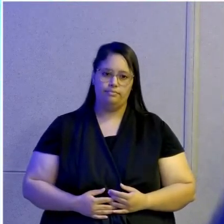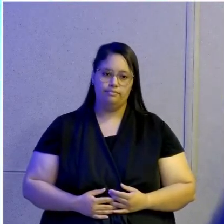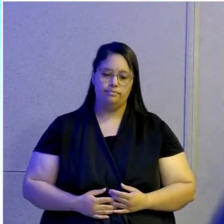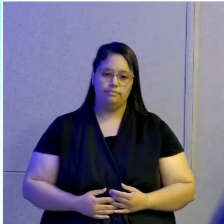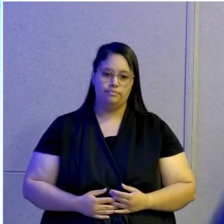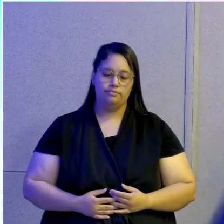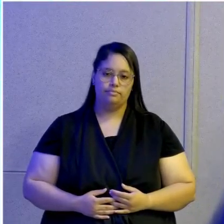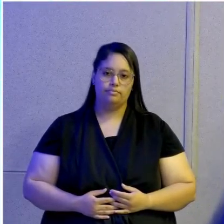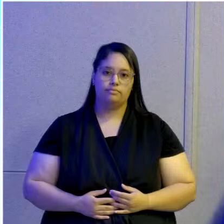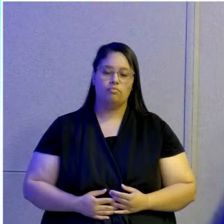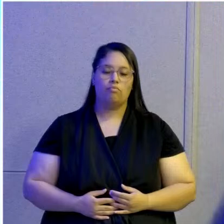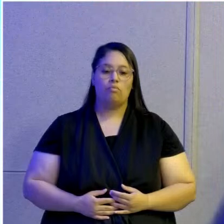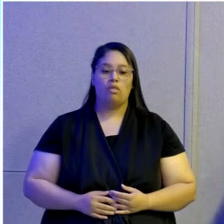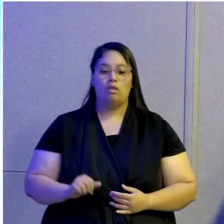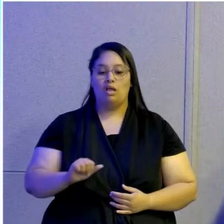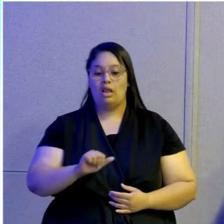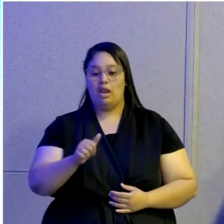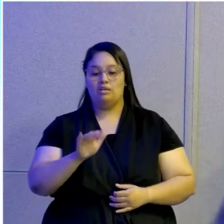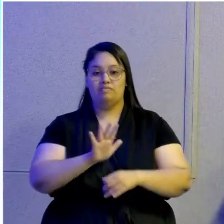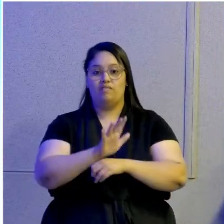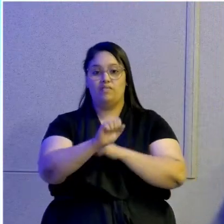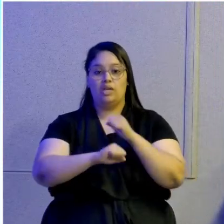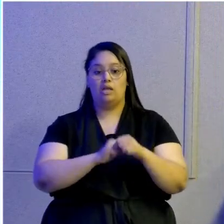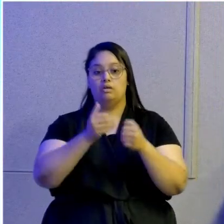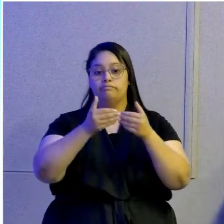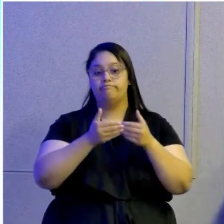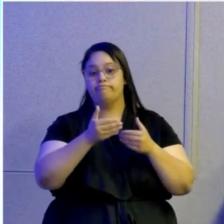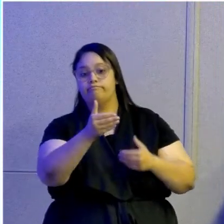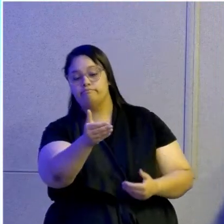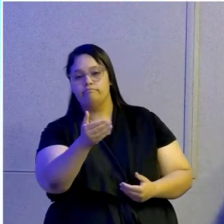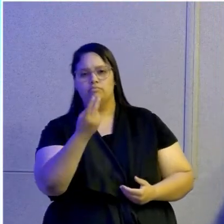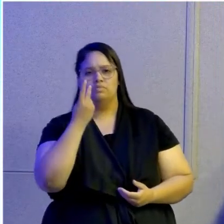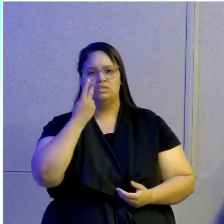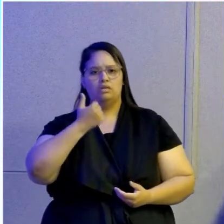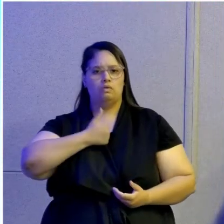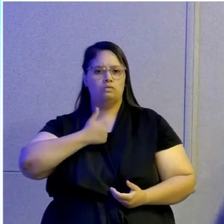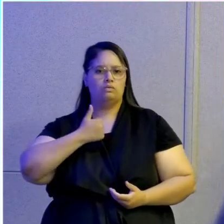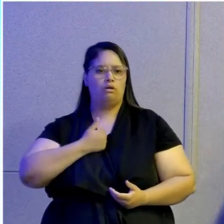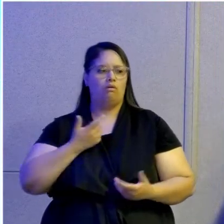When we look at the next 15 years, where do we want to see ourselves